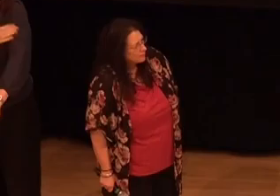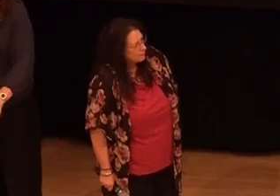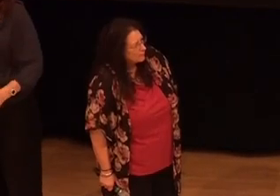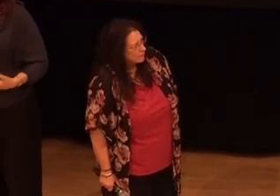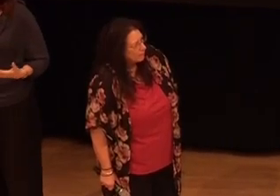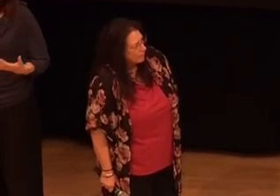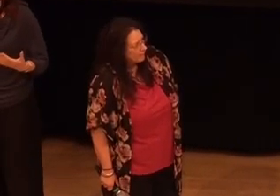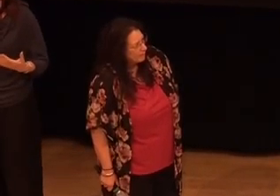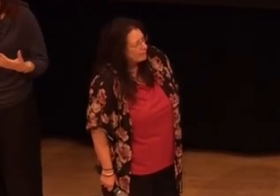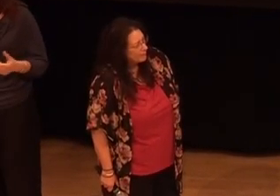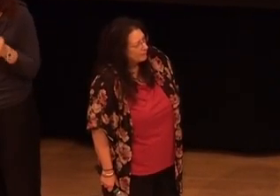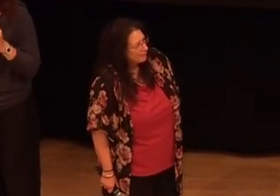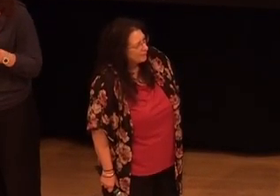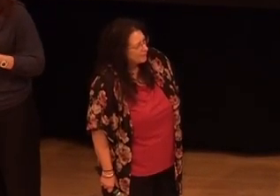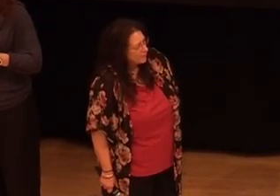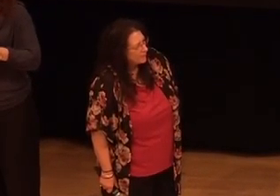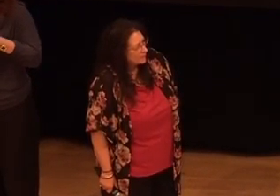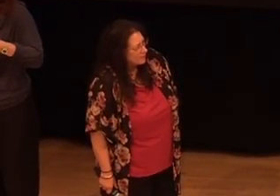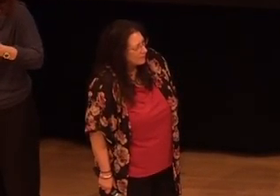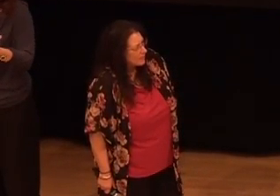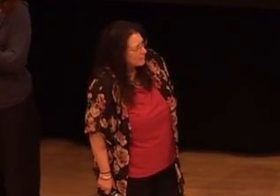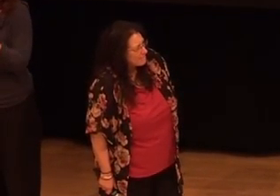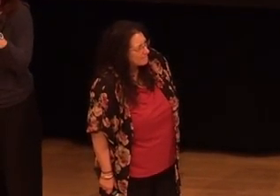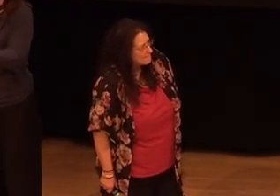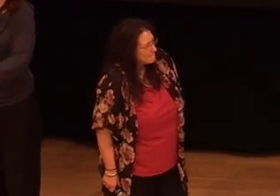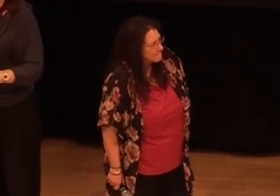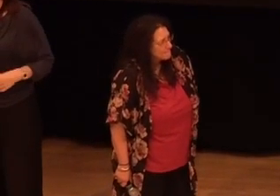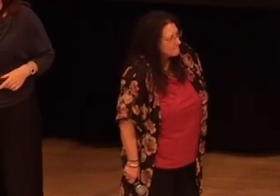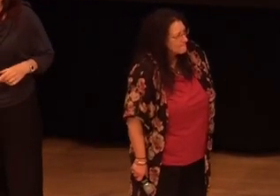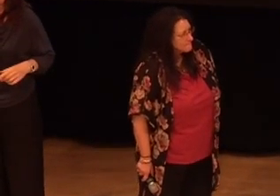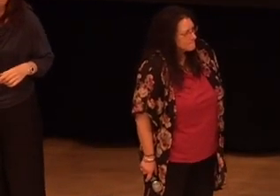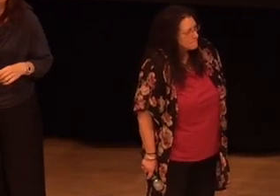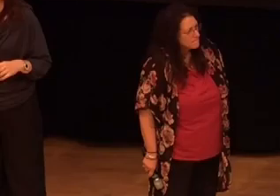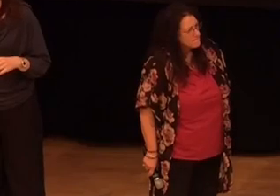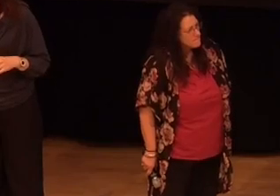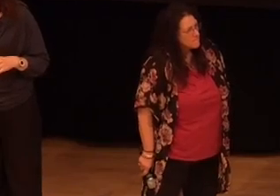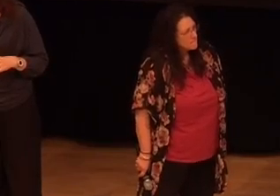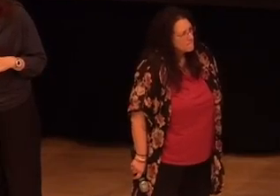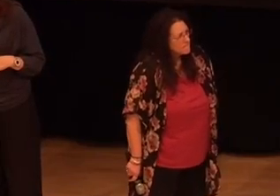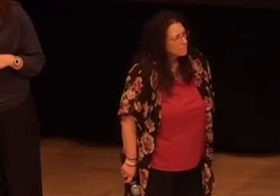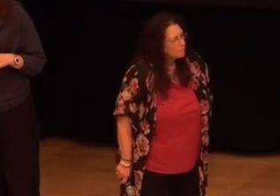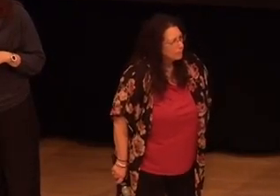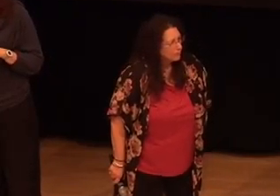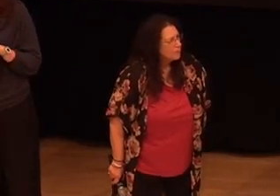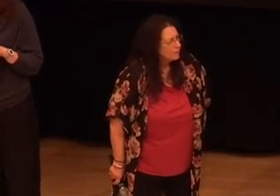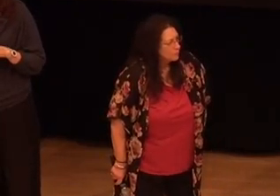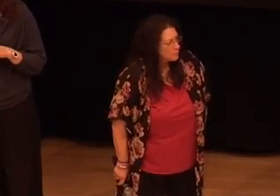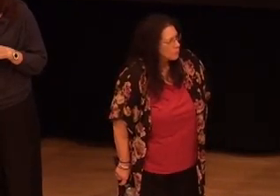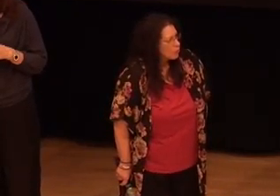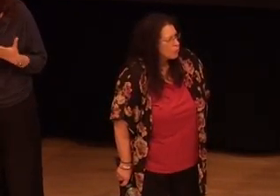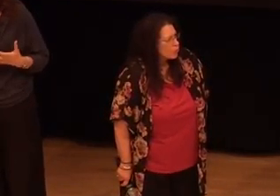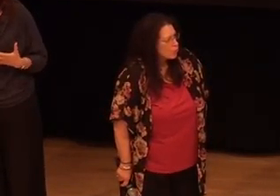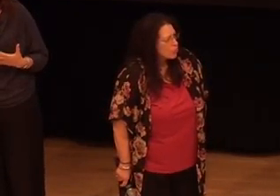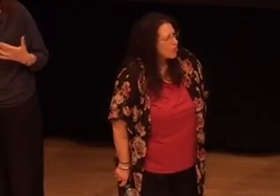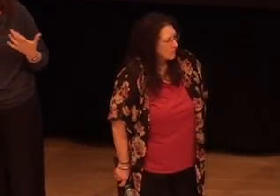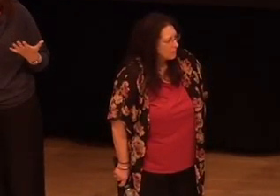you know, everyone's got to go in the first weekend to make it a hit. You know, we'll be doing this in cinemas for a few months. So you might say, look, I